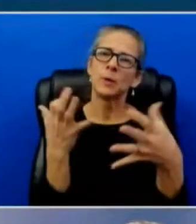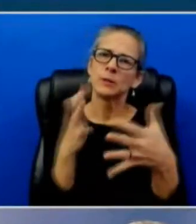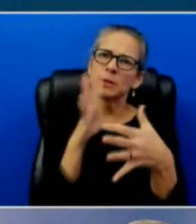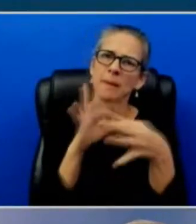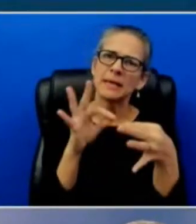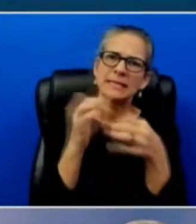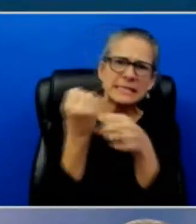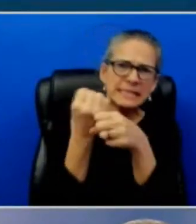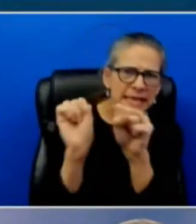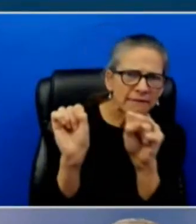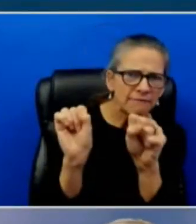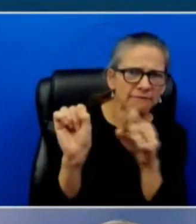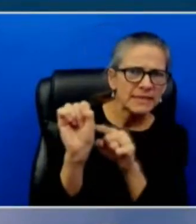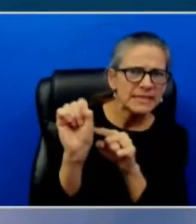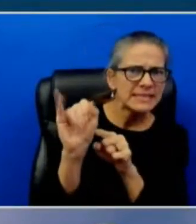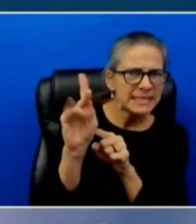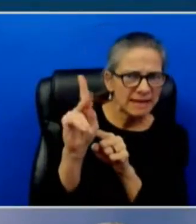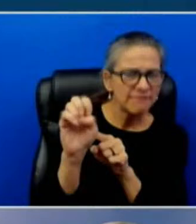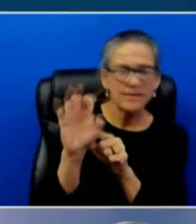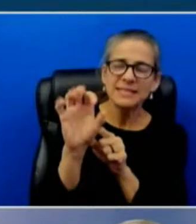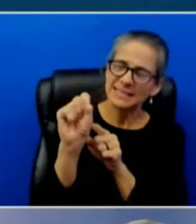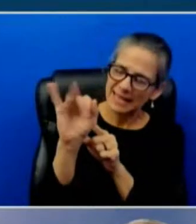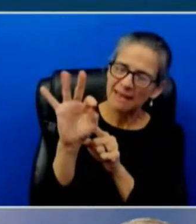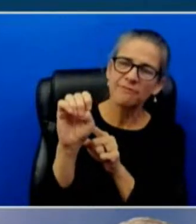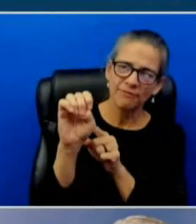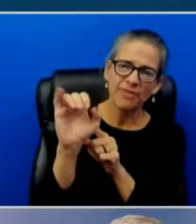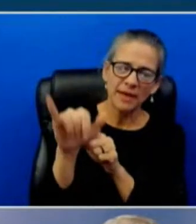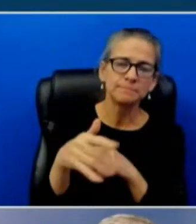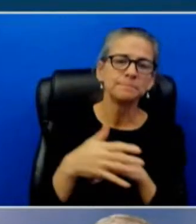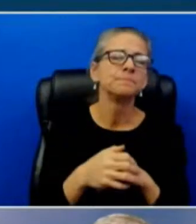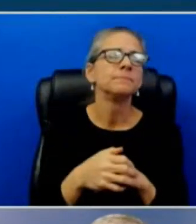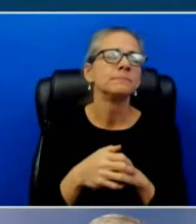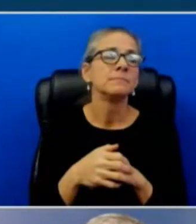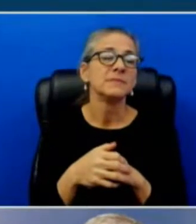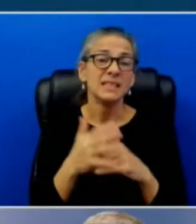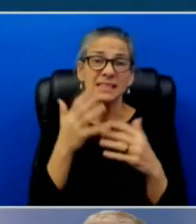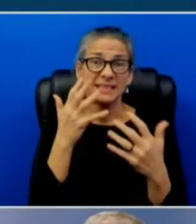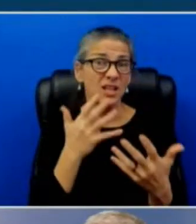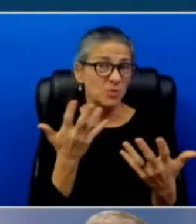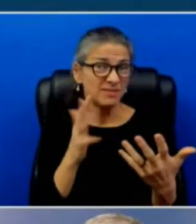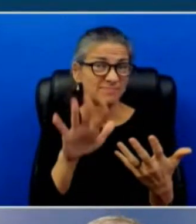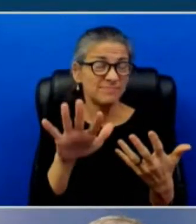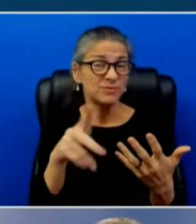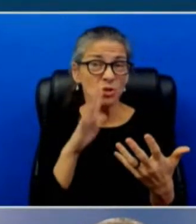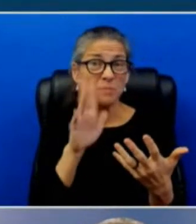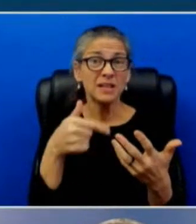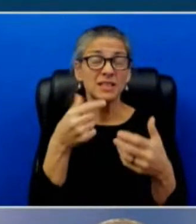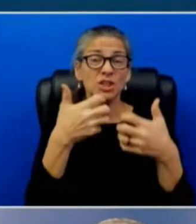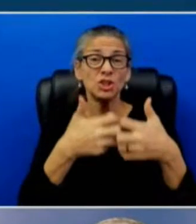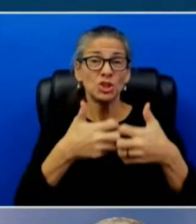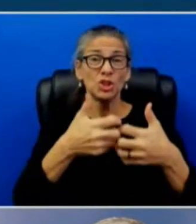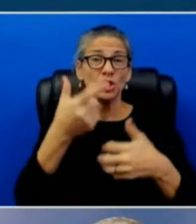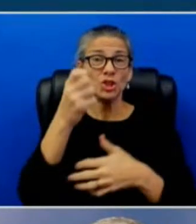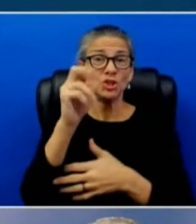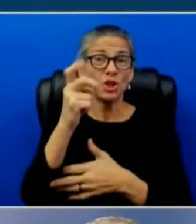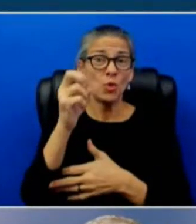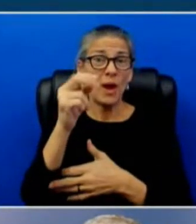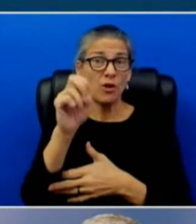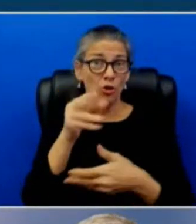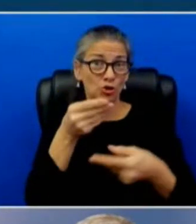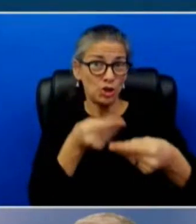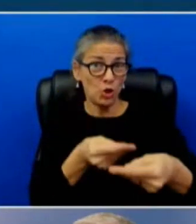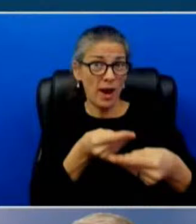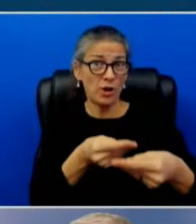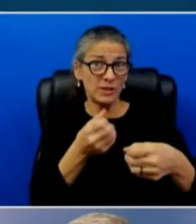keep our citizens safe. And sadly, we do report already. We talked about generator safety when I was here a couple of days ago.